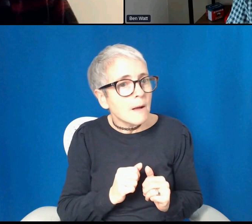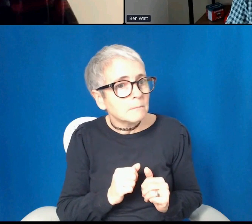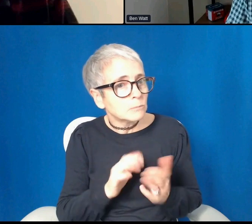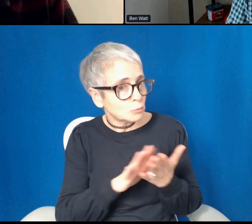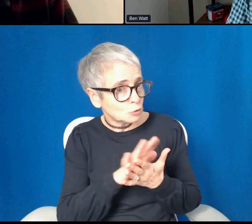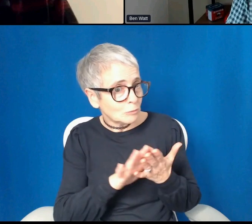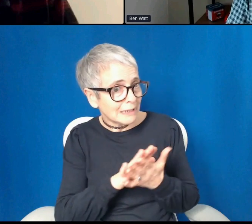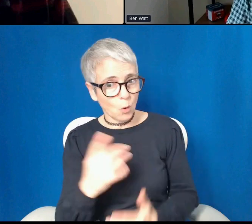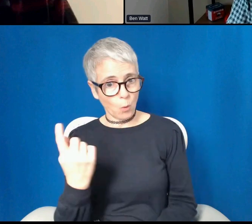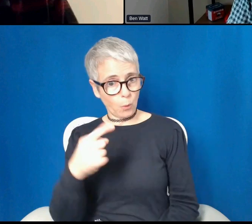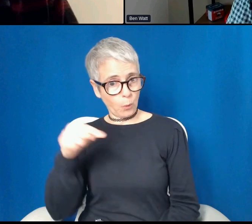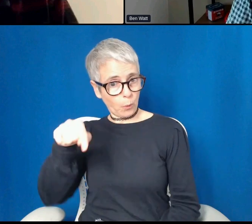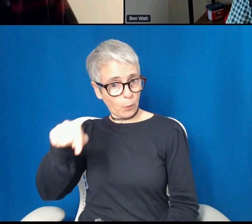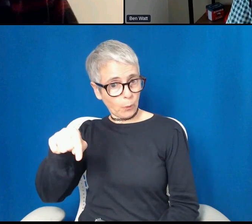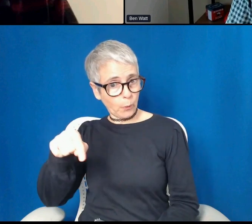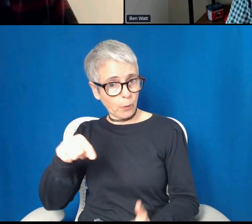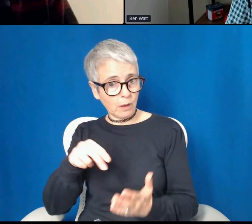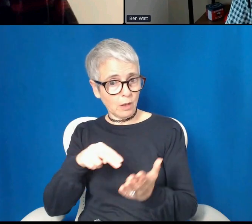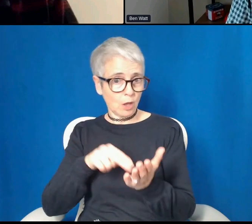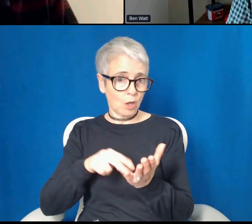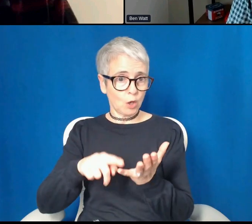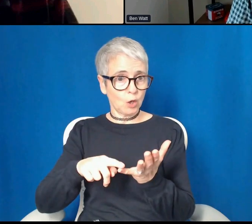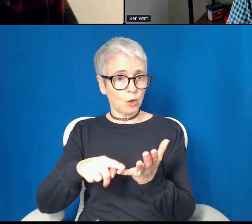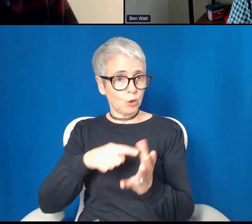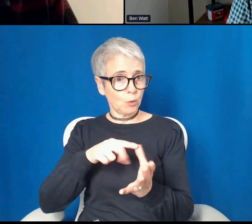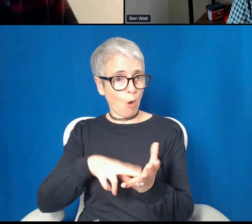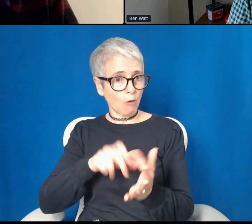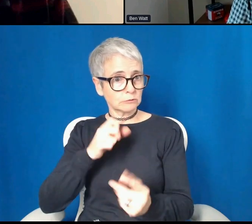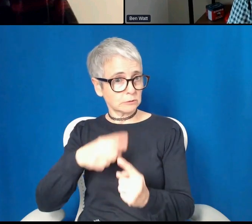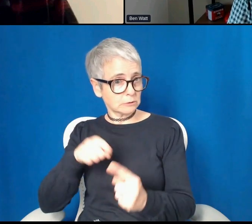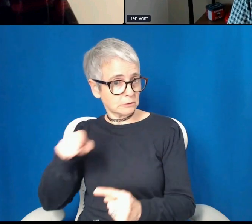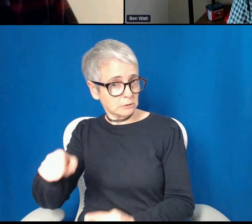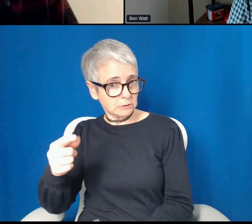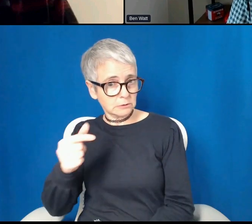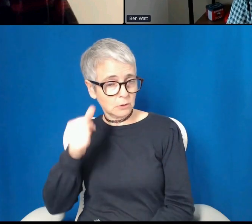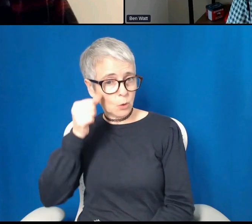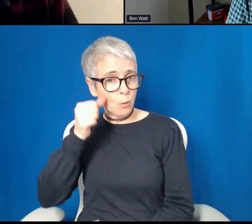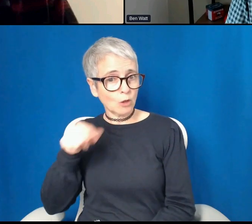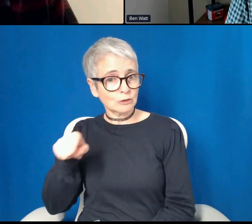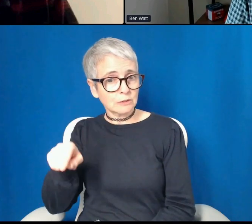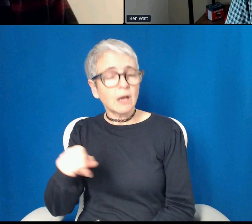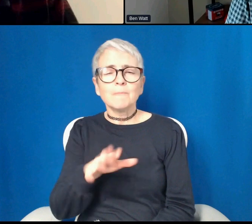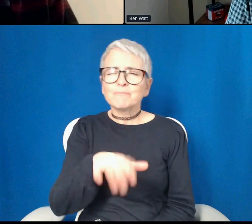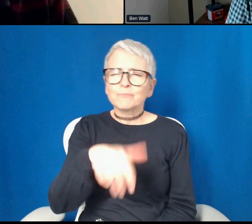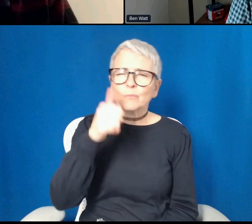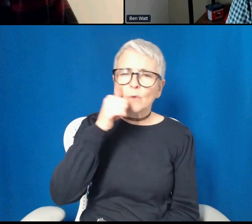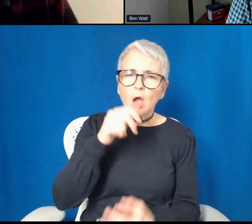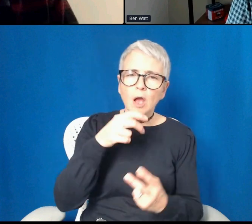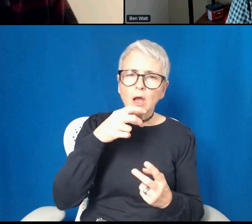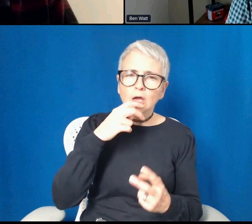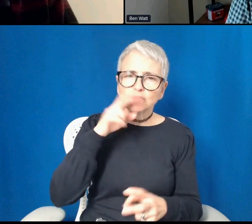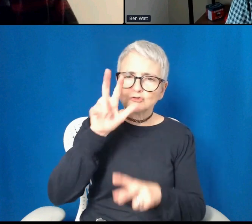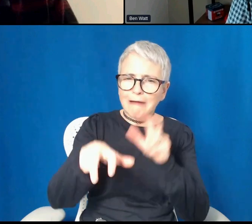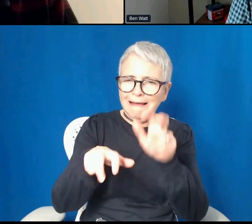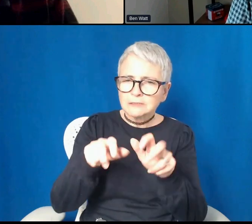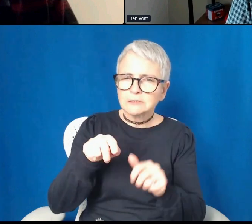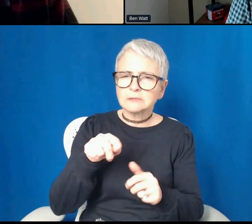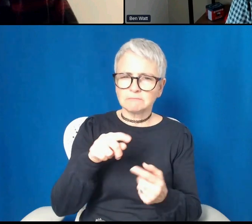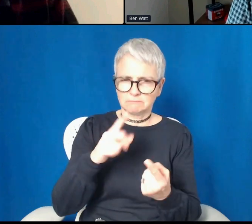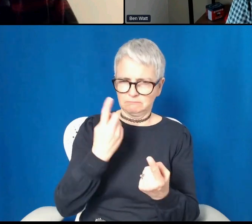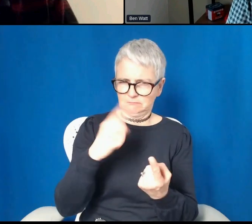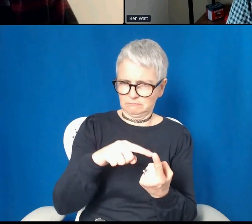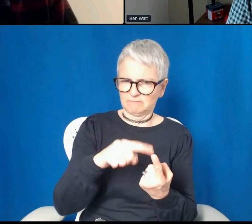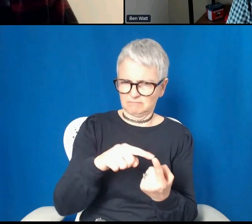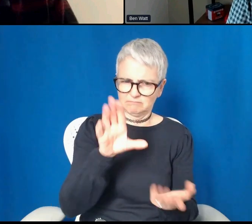who nuance is? I mean, if you've ever used things like Dragon, which is kind of one of the big sort of